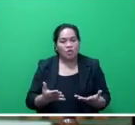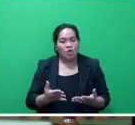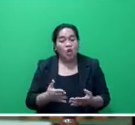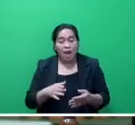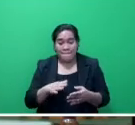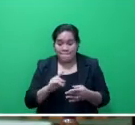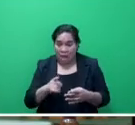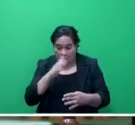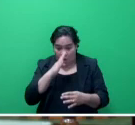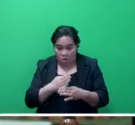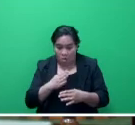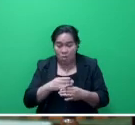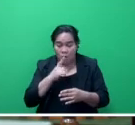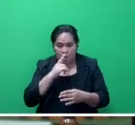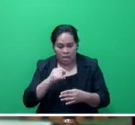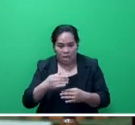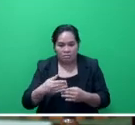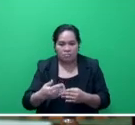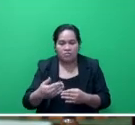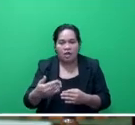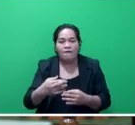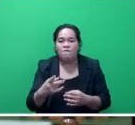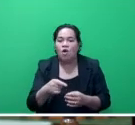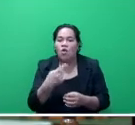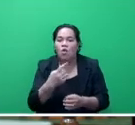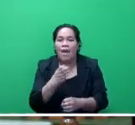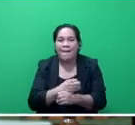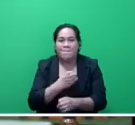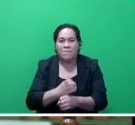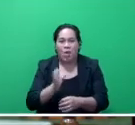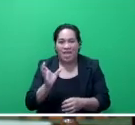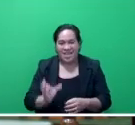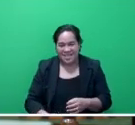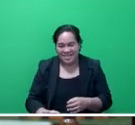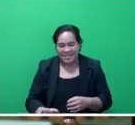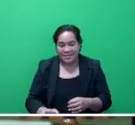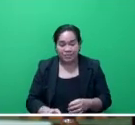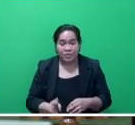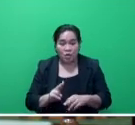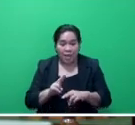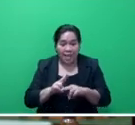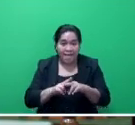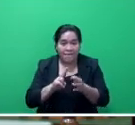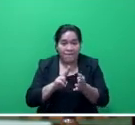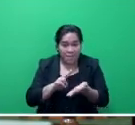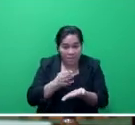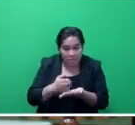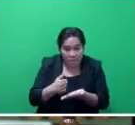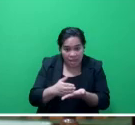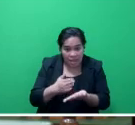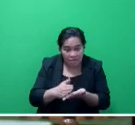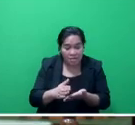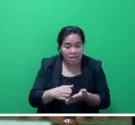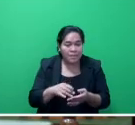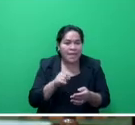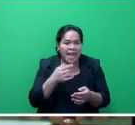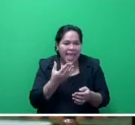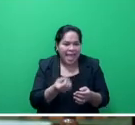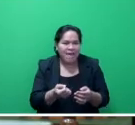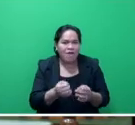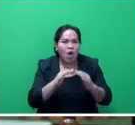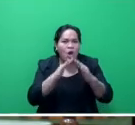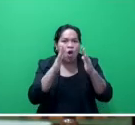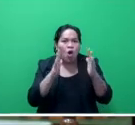paid days off for employees. Mr. Speaker, sir, FNPF has also extended the COVID-19 home loan assistance